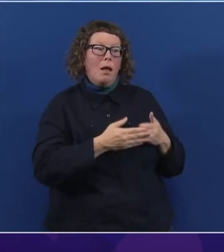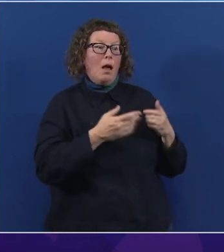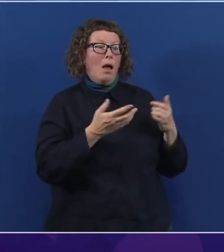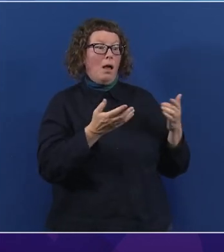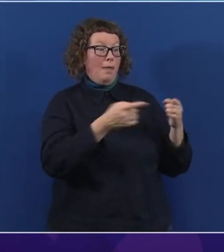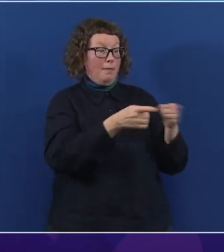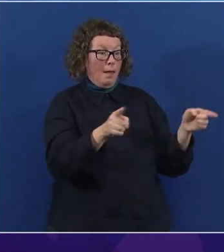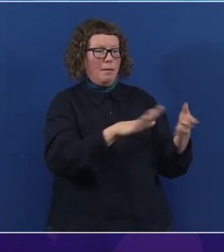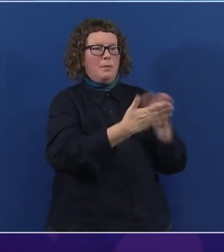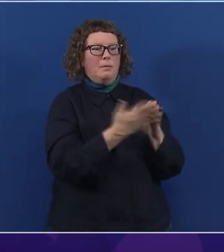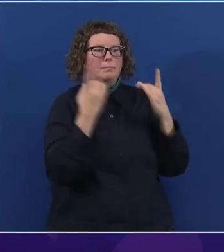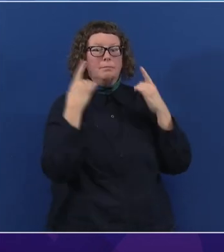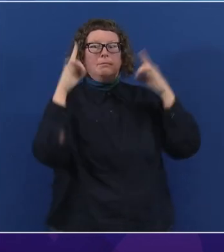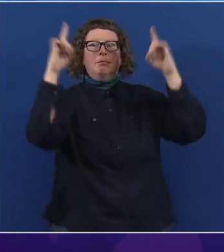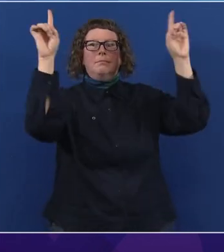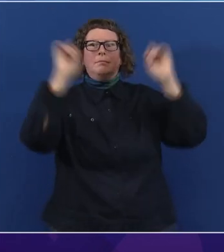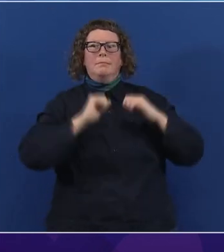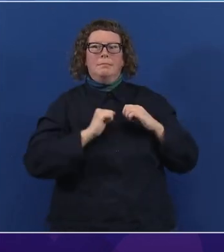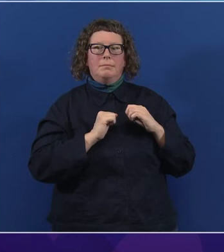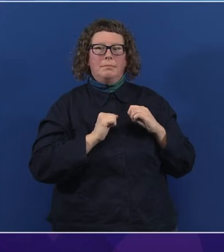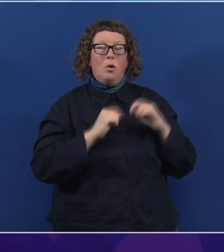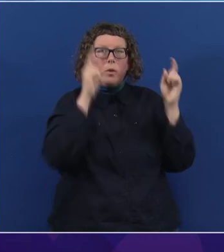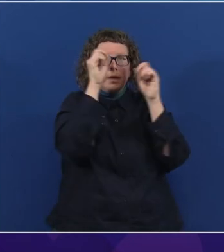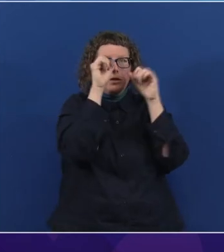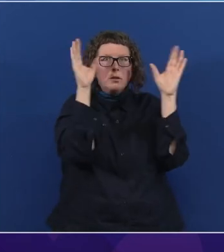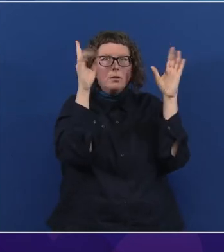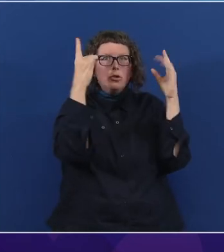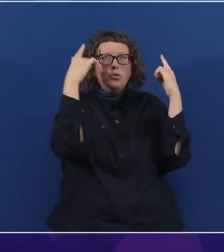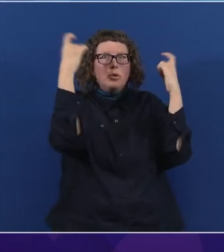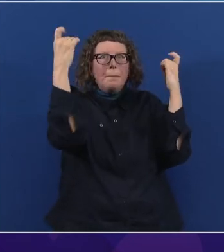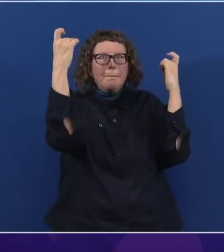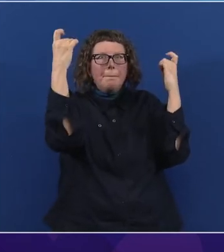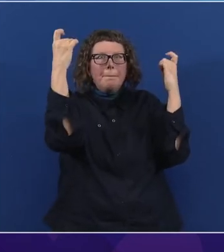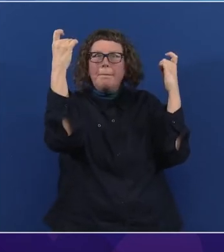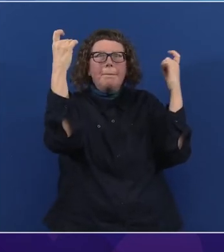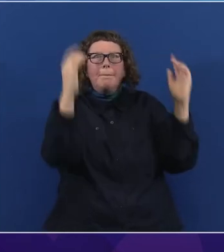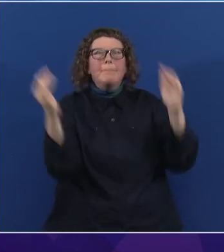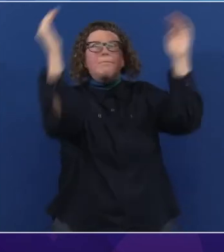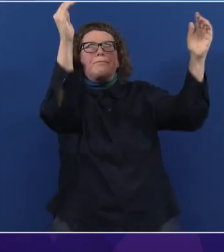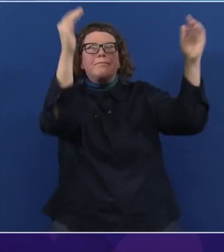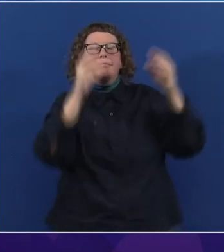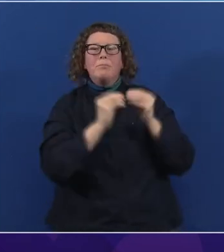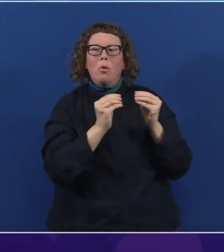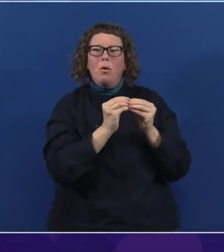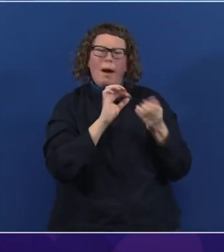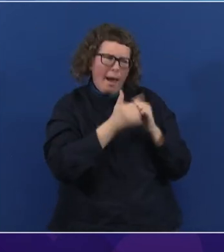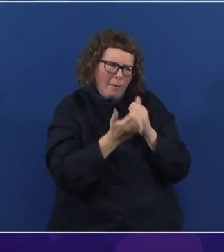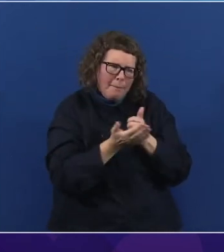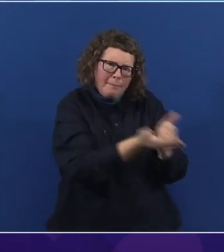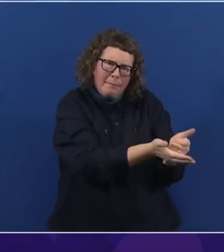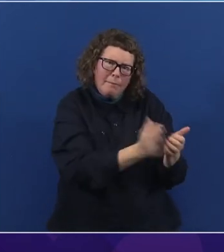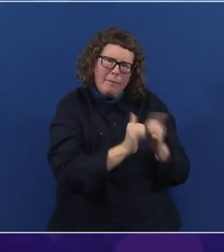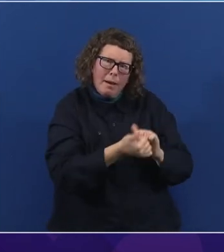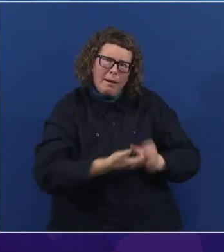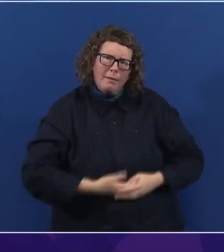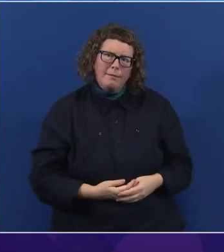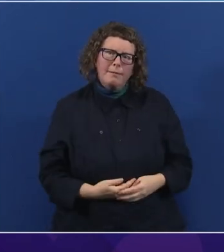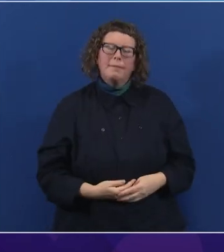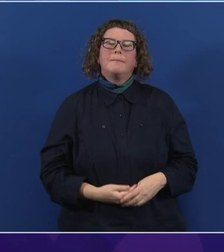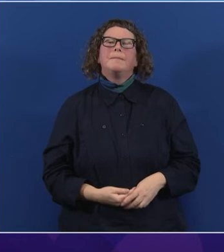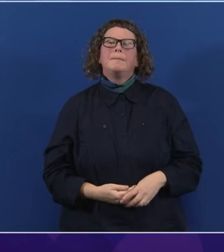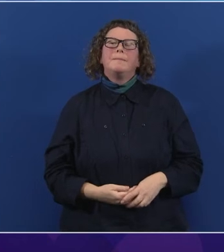achieve success beyond what they ever dreamt they could achieve?